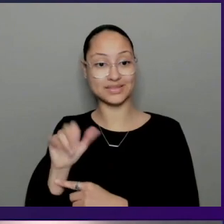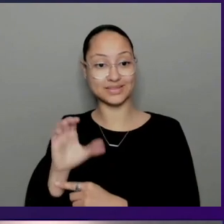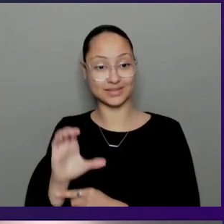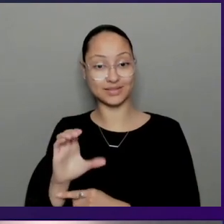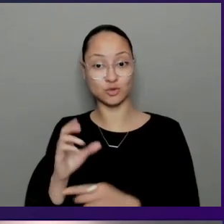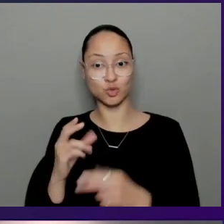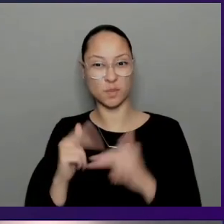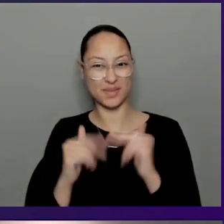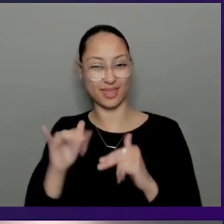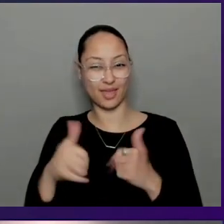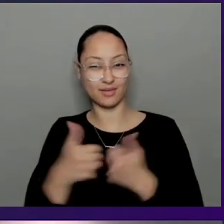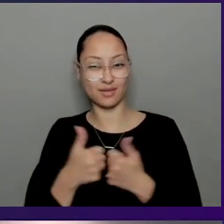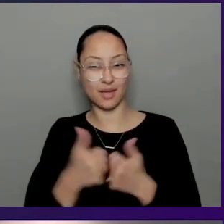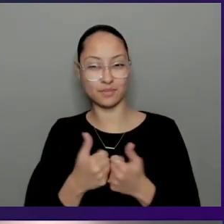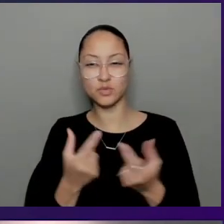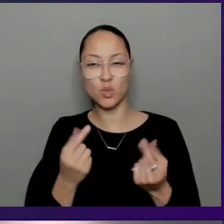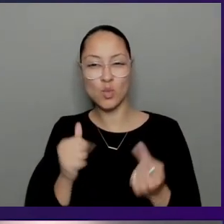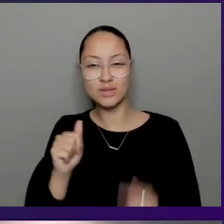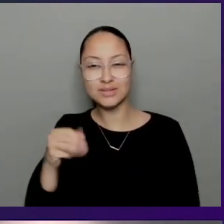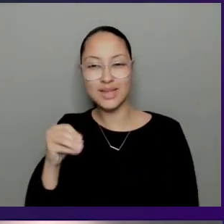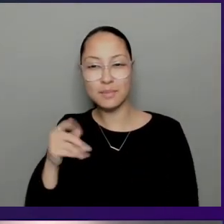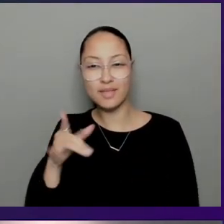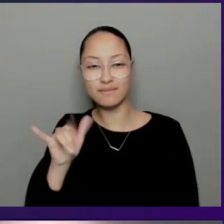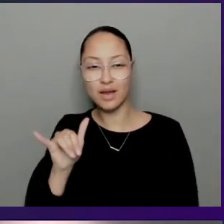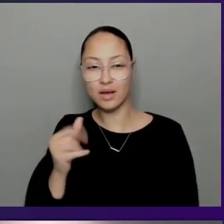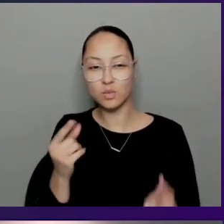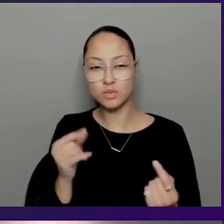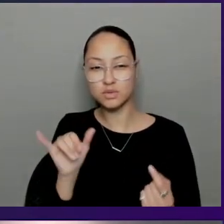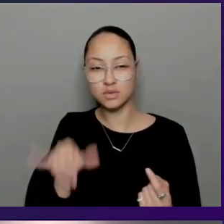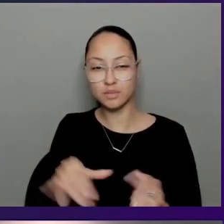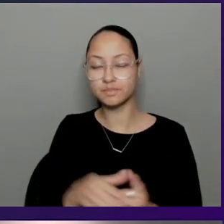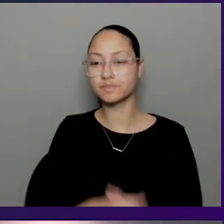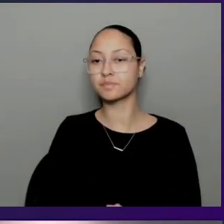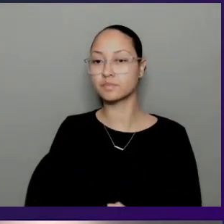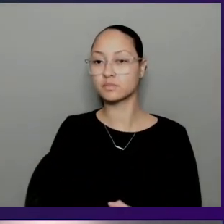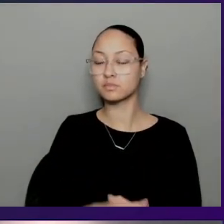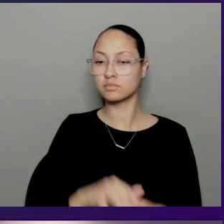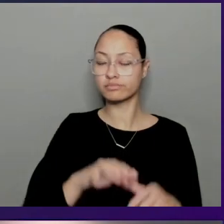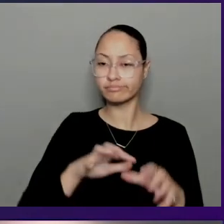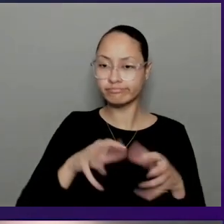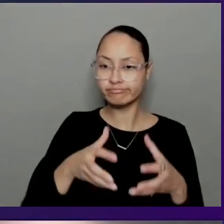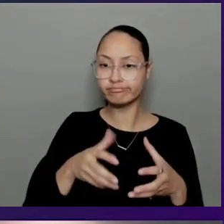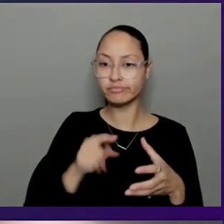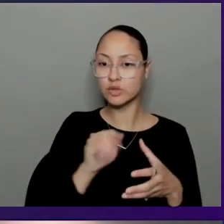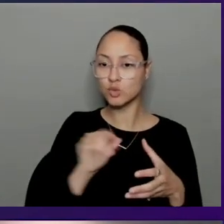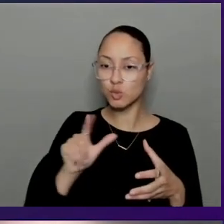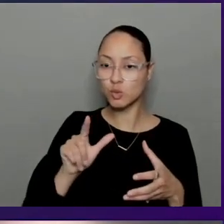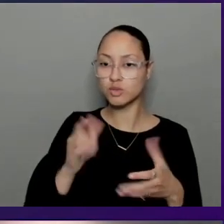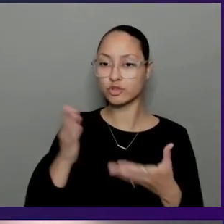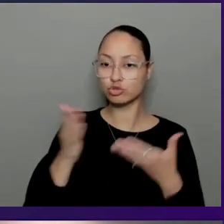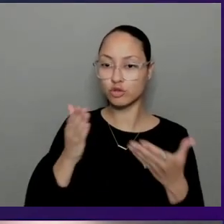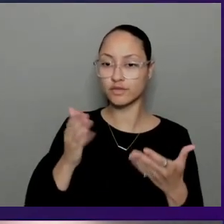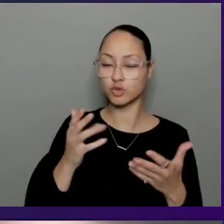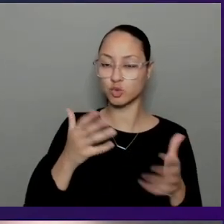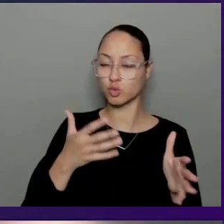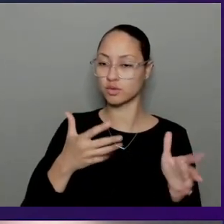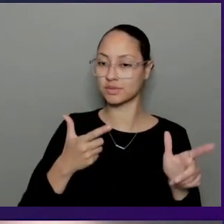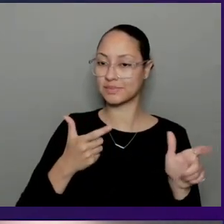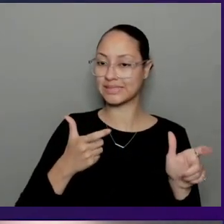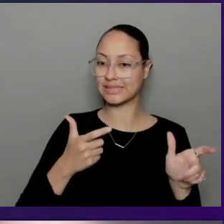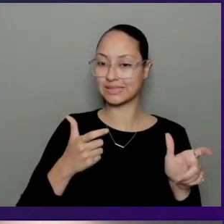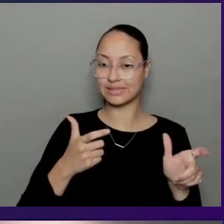is exactly? Amplify is a set of tools and services to accelerate the development of a web and a